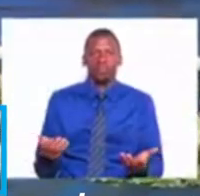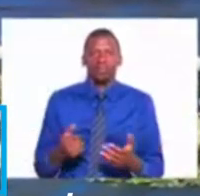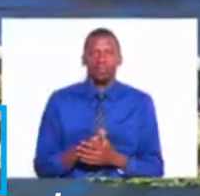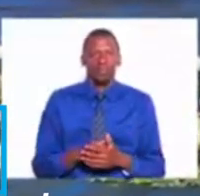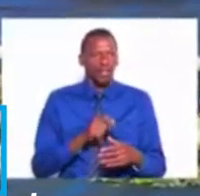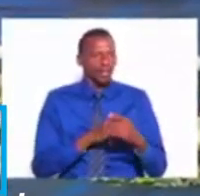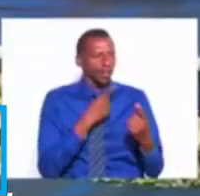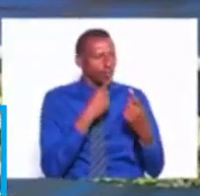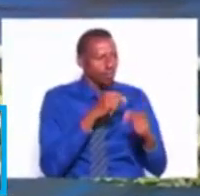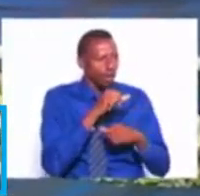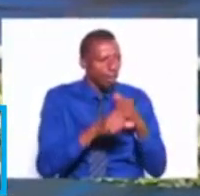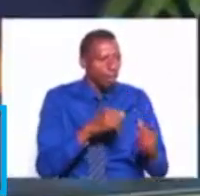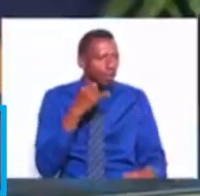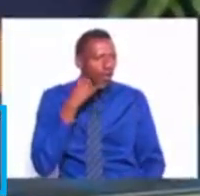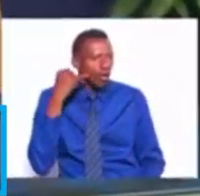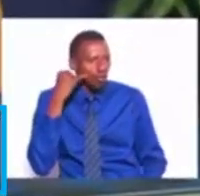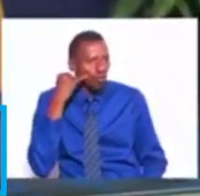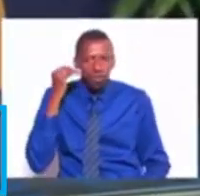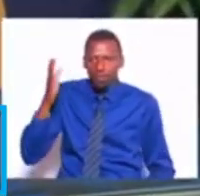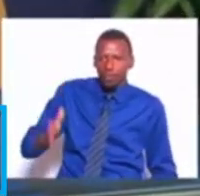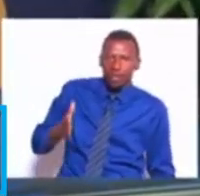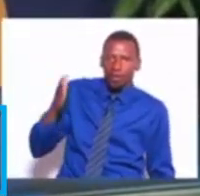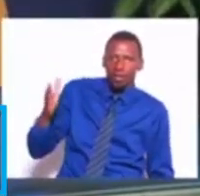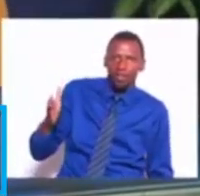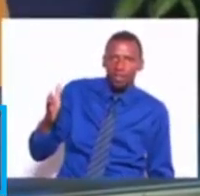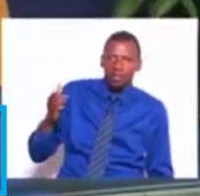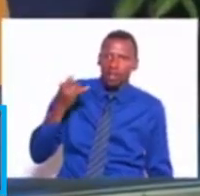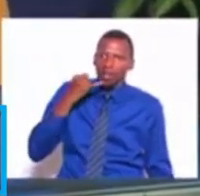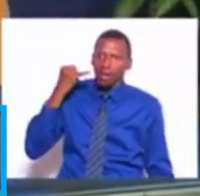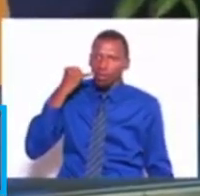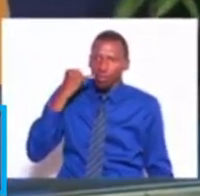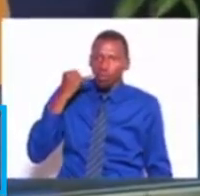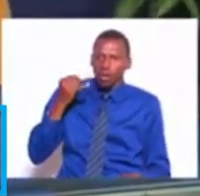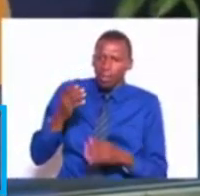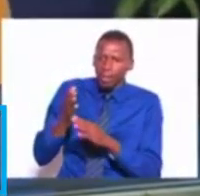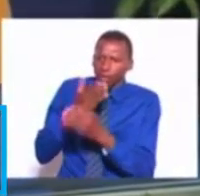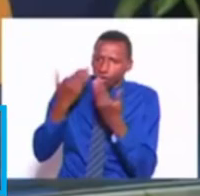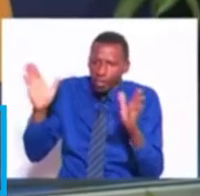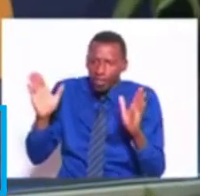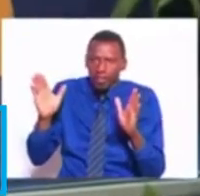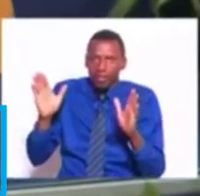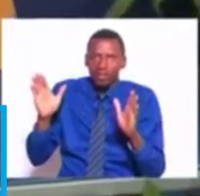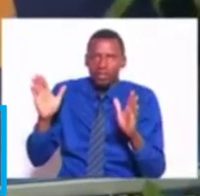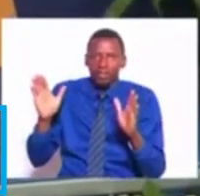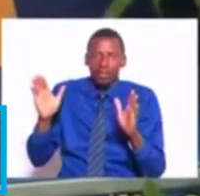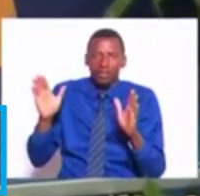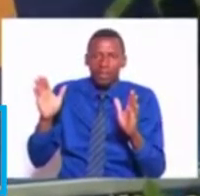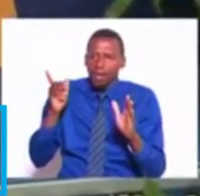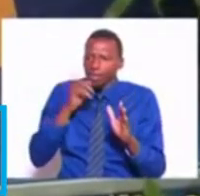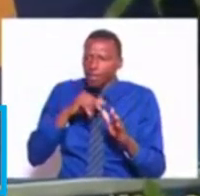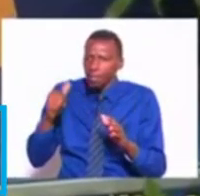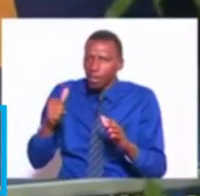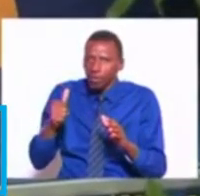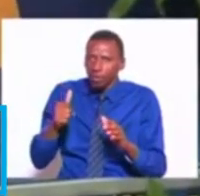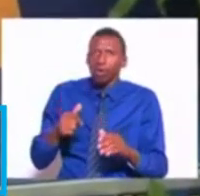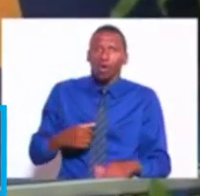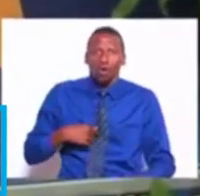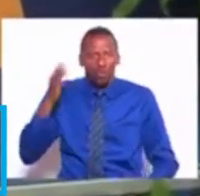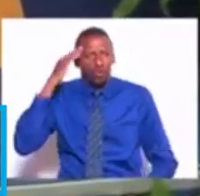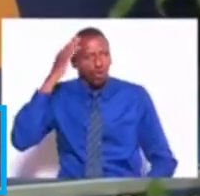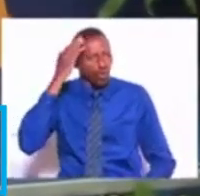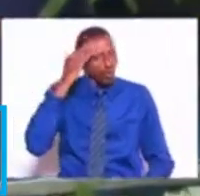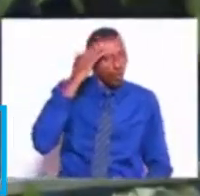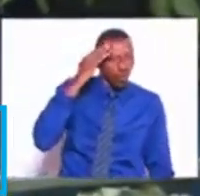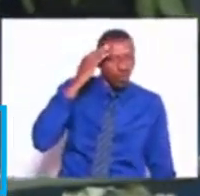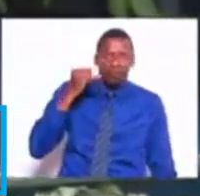When you talk about Nakuru, Naivasha, Nakuru is like this. Before you finish, you know, oh, I know.